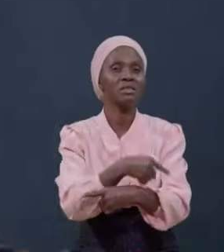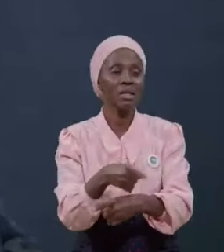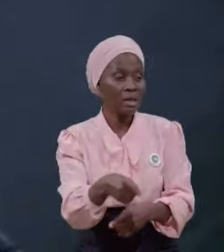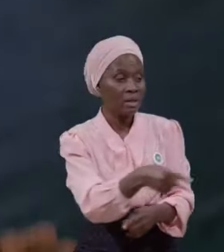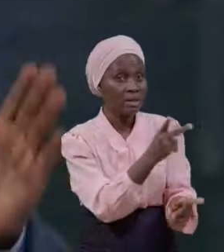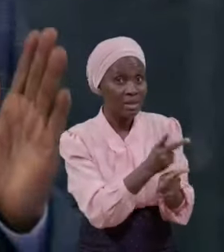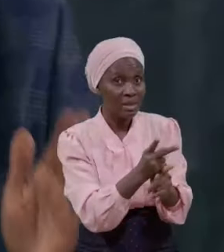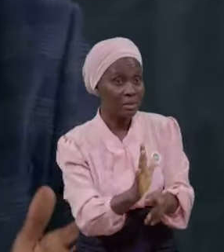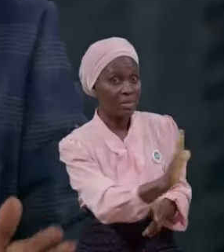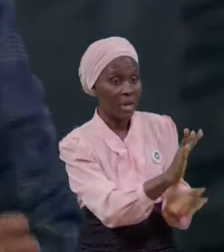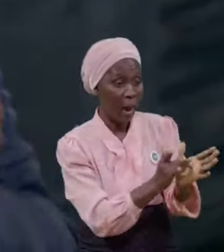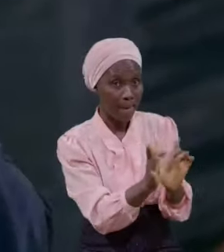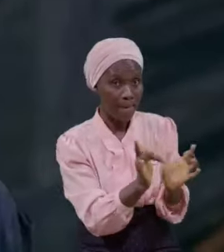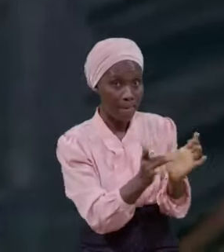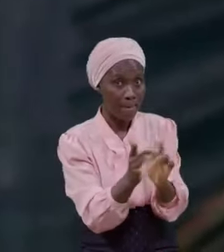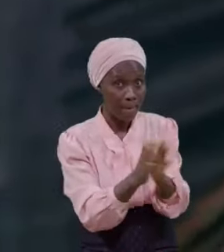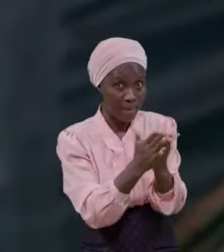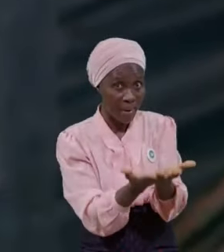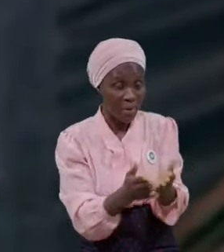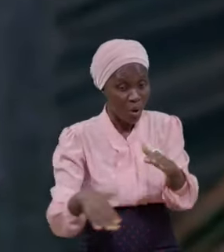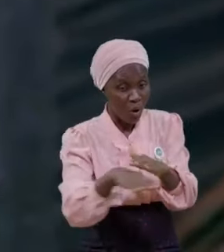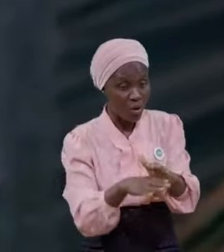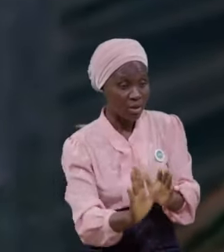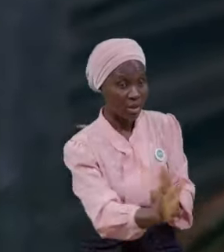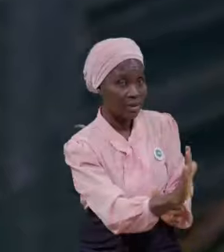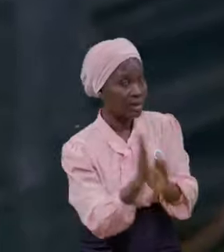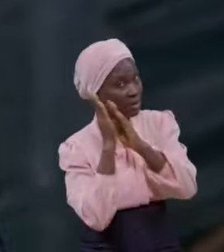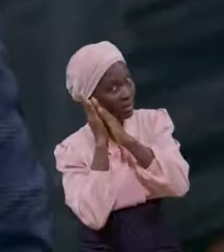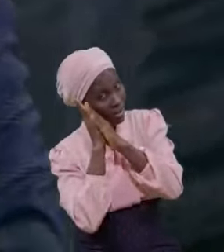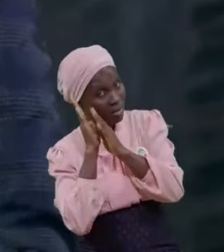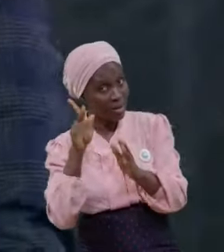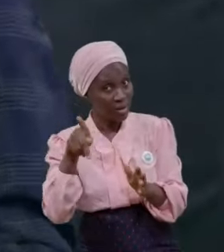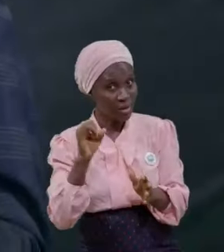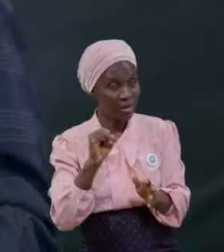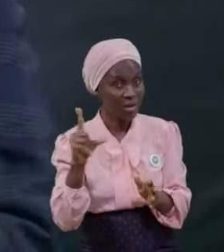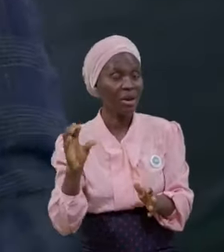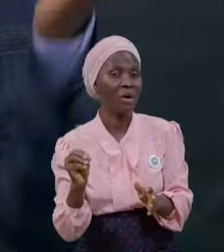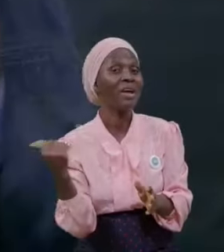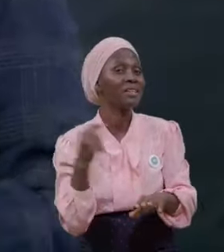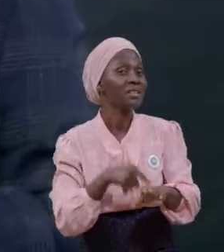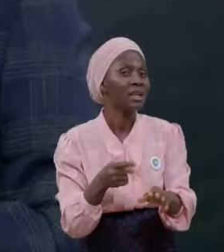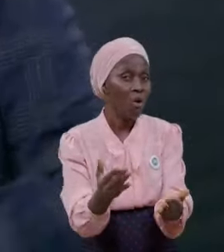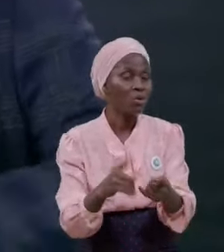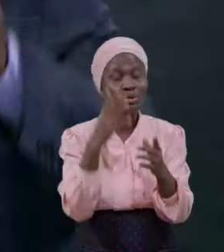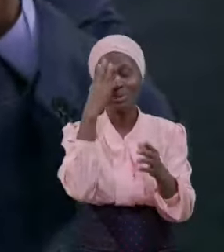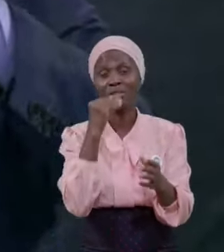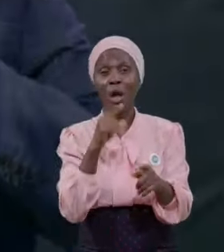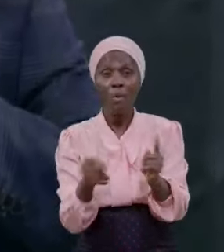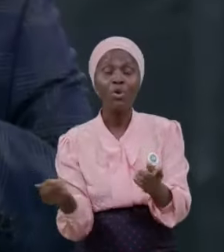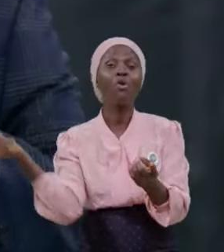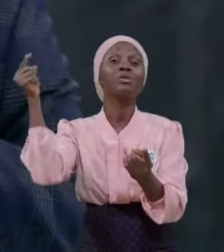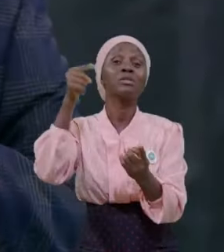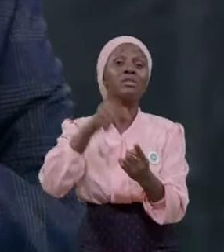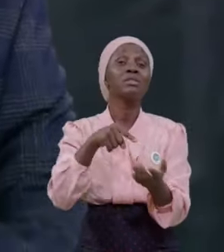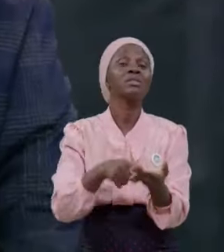yet until this day. They observe Easter, they observe Christmas,